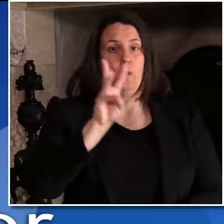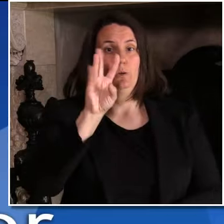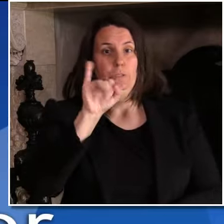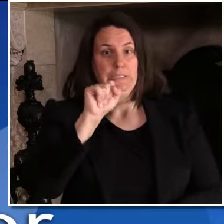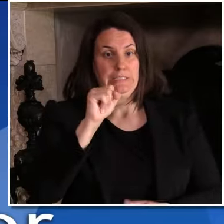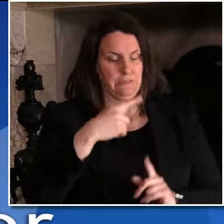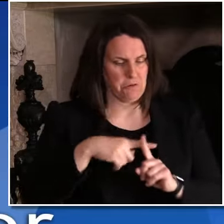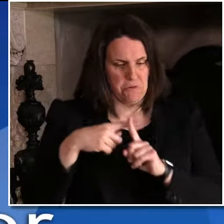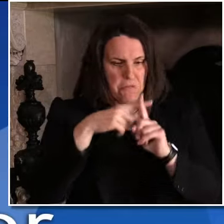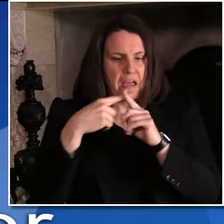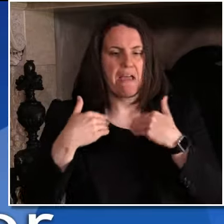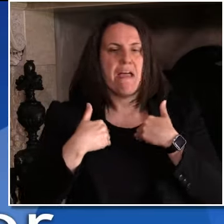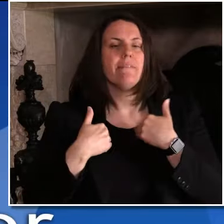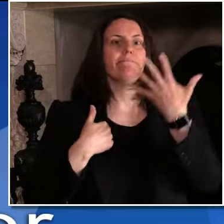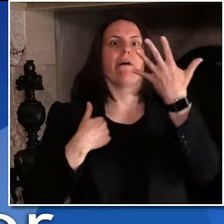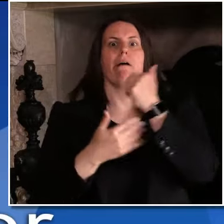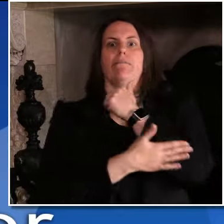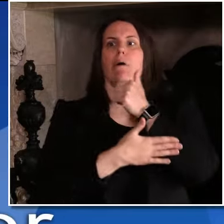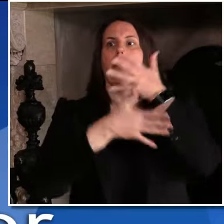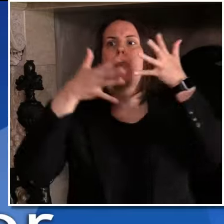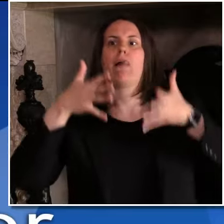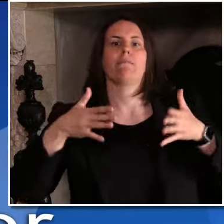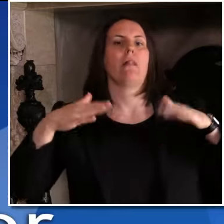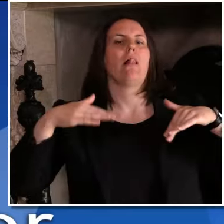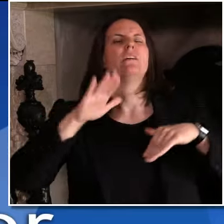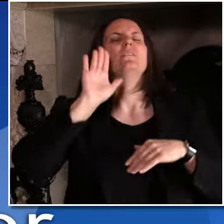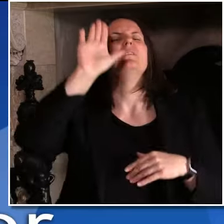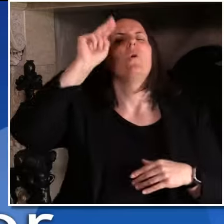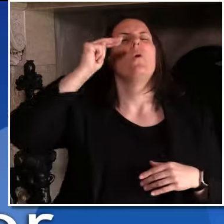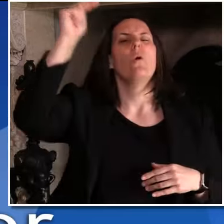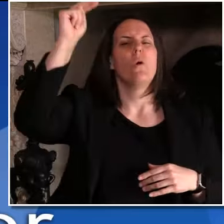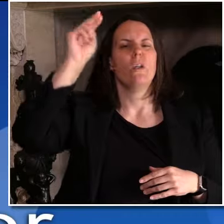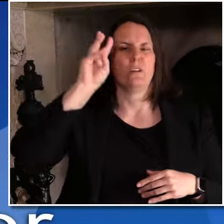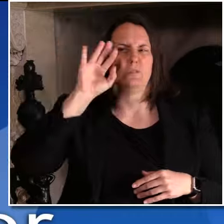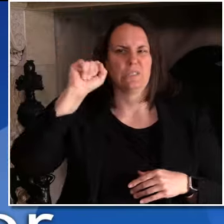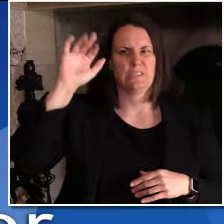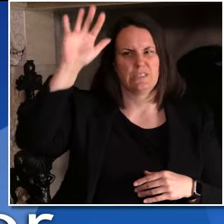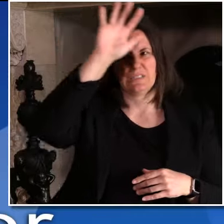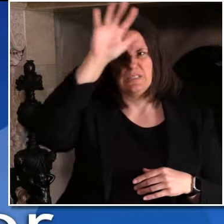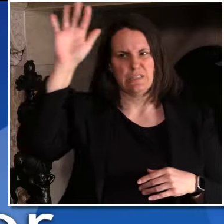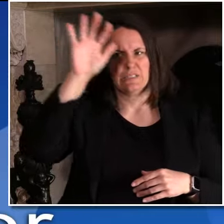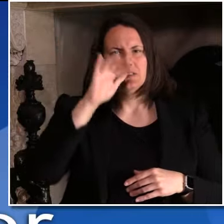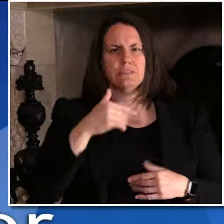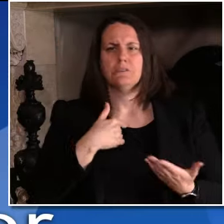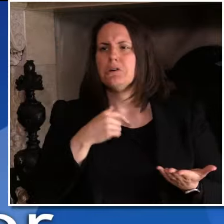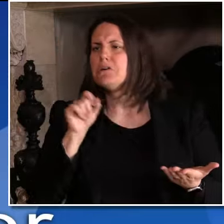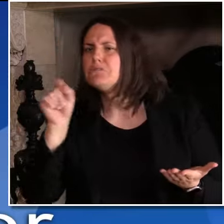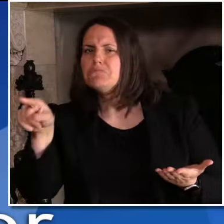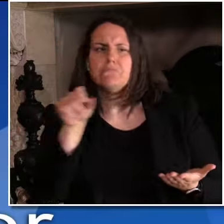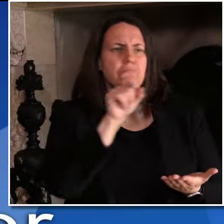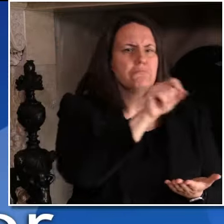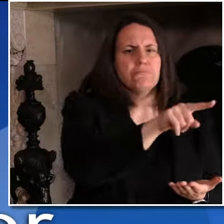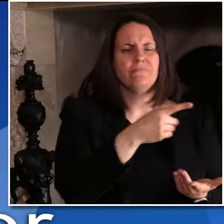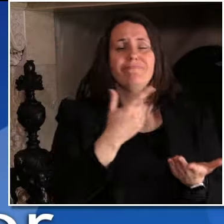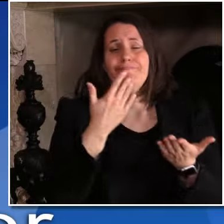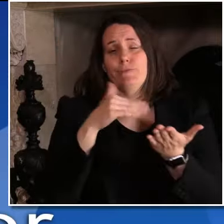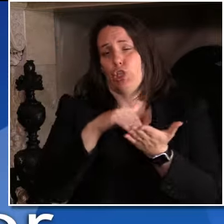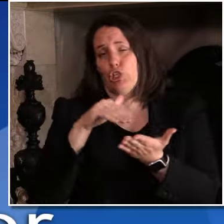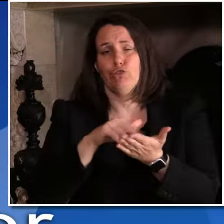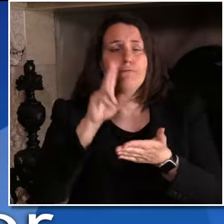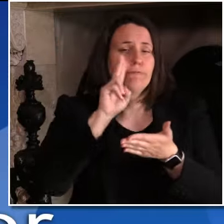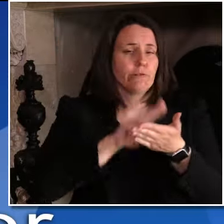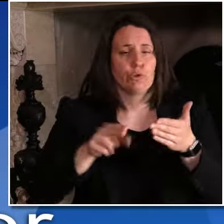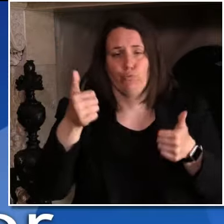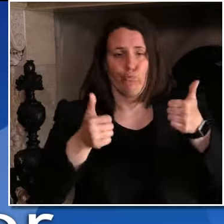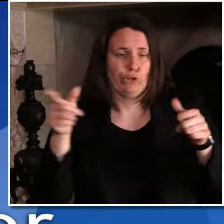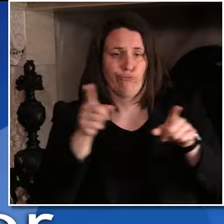northern Wisconsin. Either for Secretary Palm or Dr. Westergaard, I don't know if he's there. Is it a good